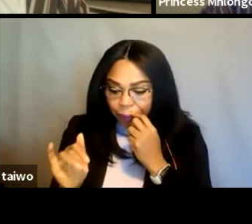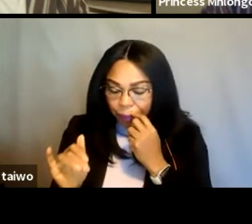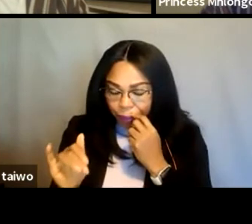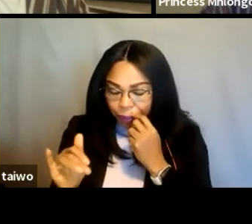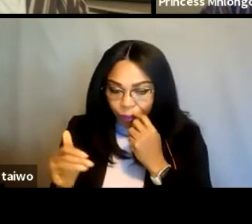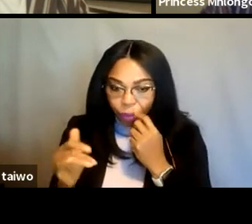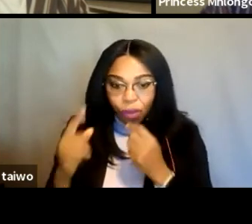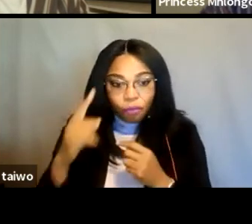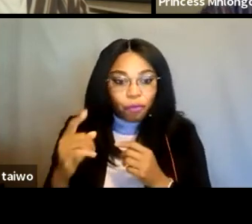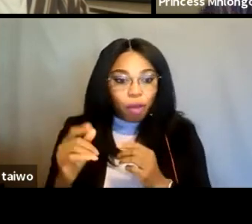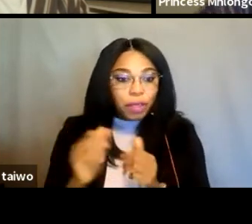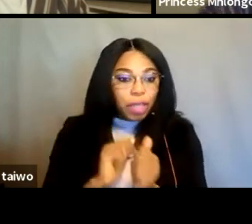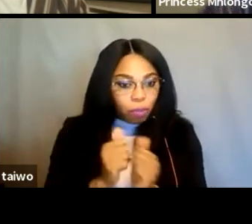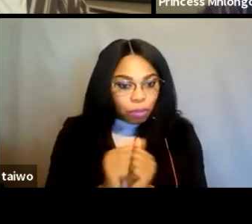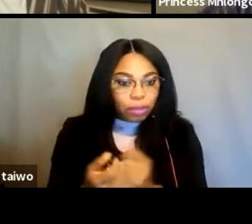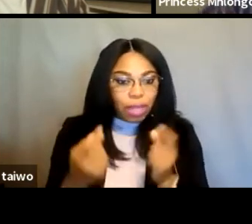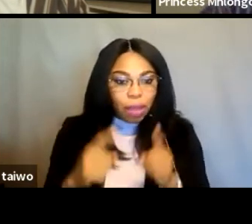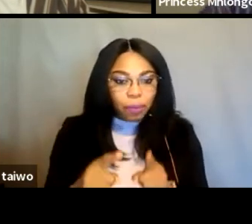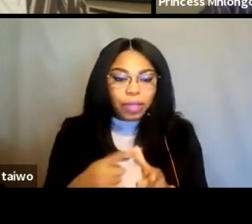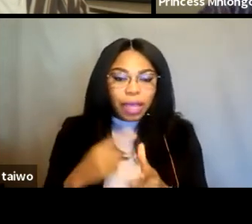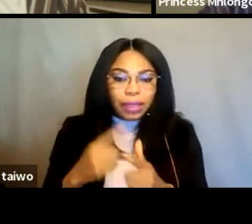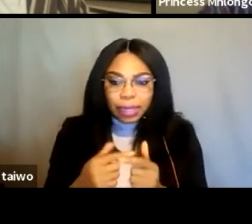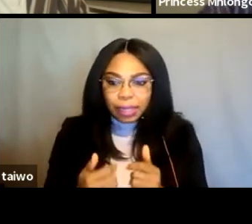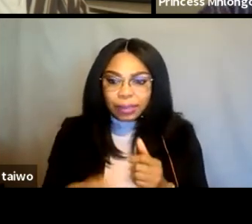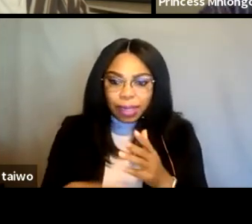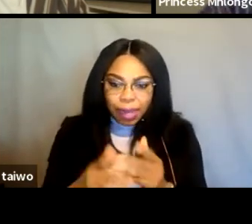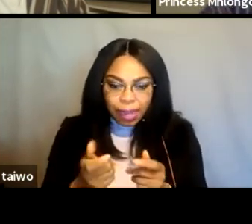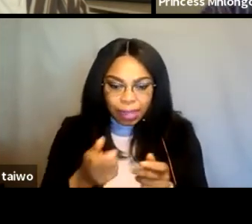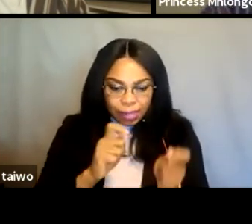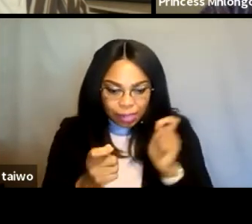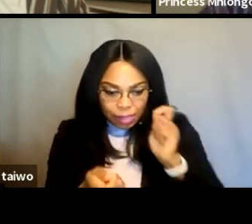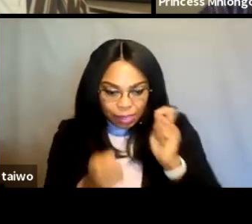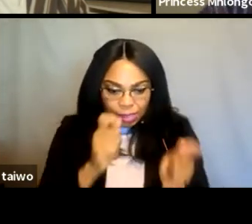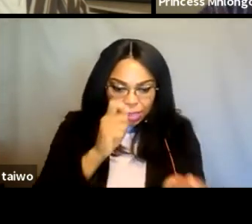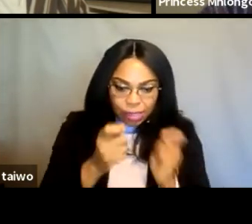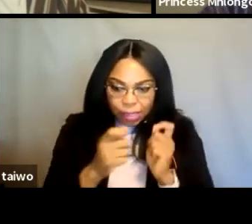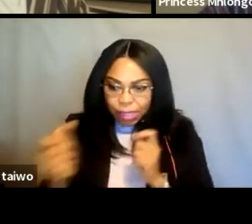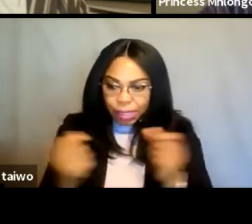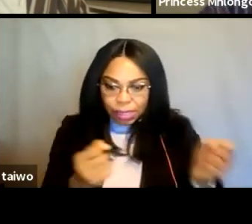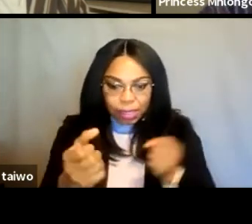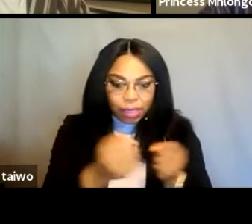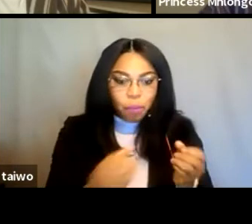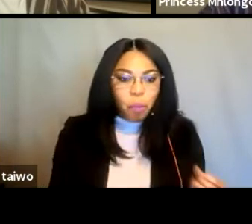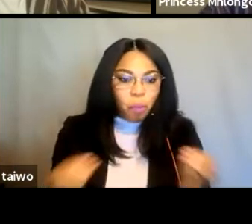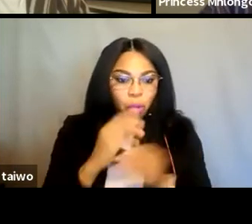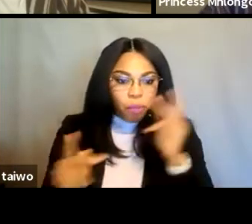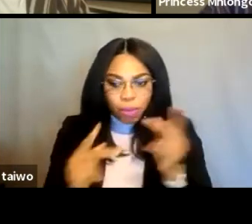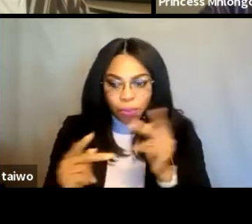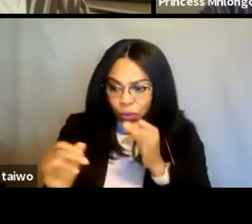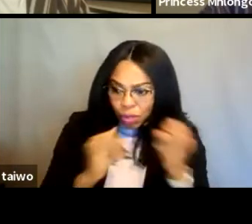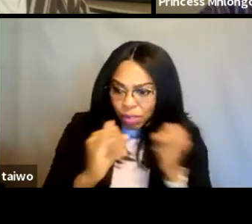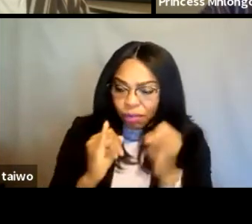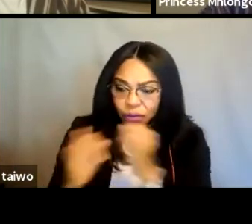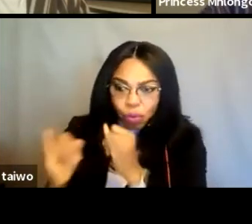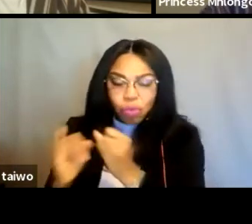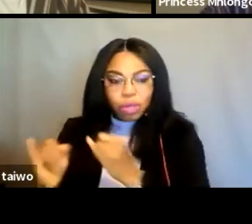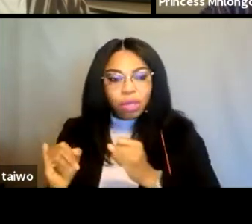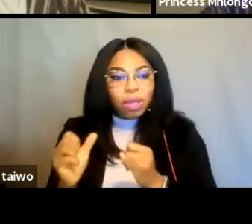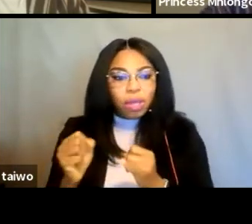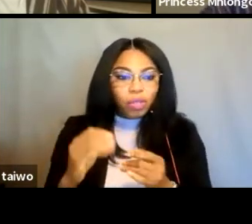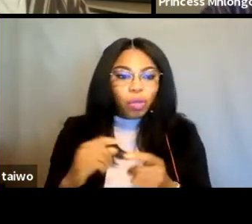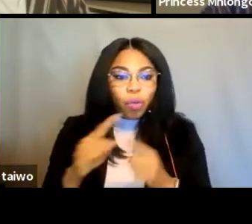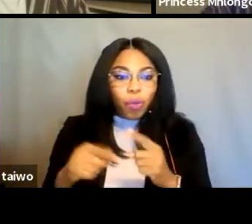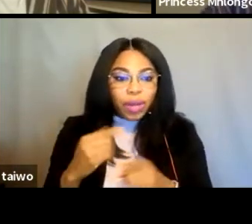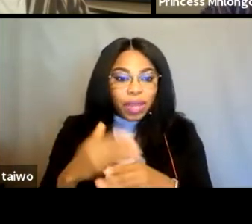for the competition came in. Then I started fleshing it up, bringing in more people, interviewing. So, you know, by the